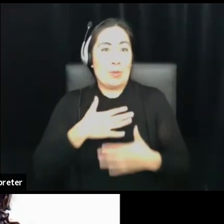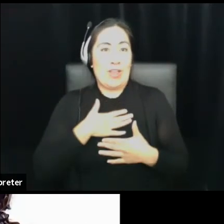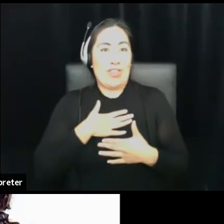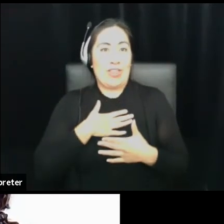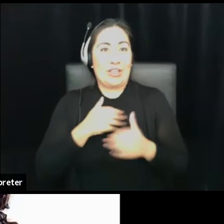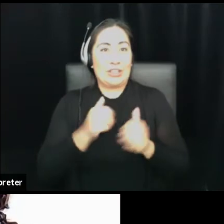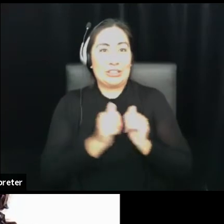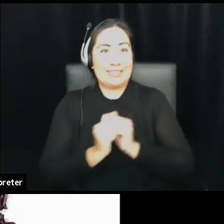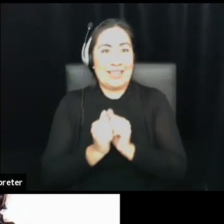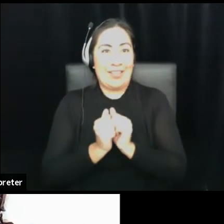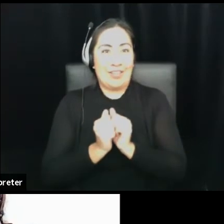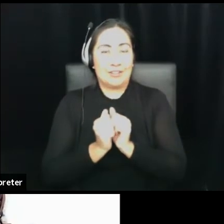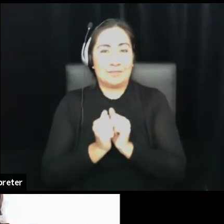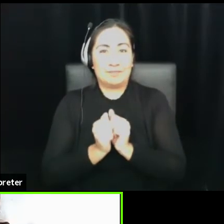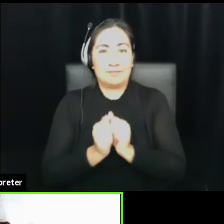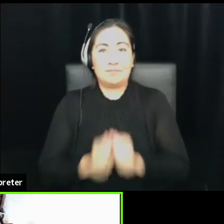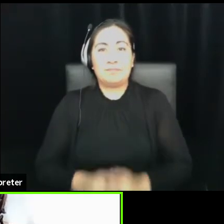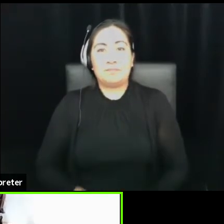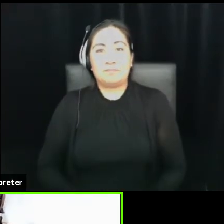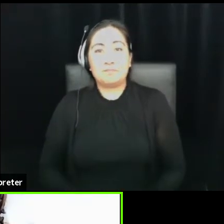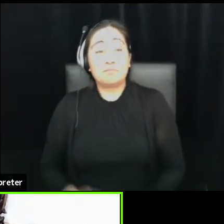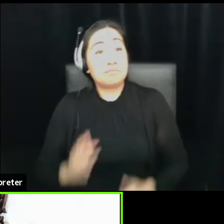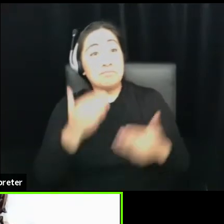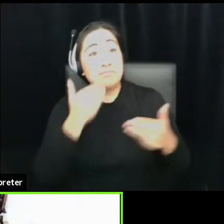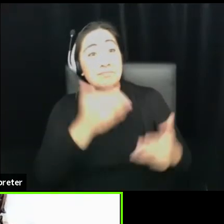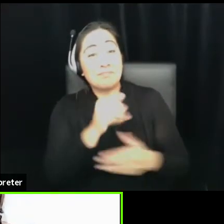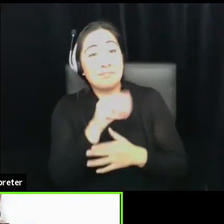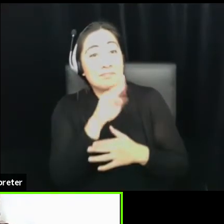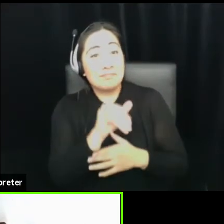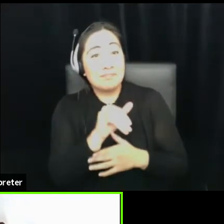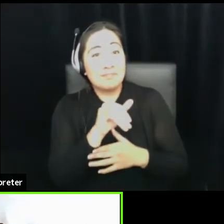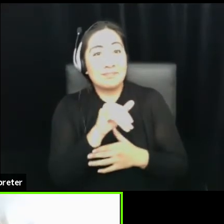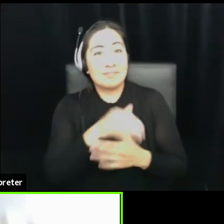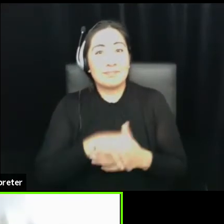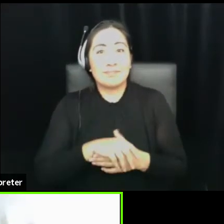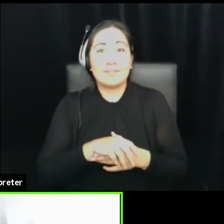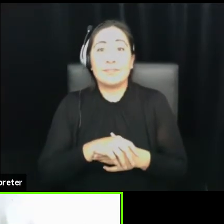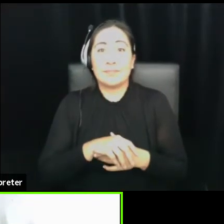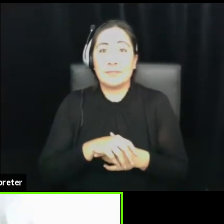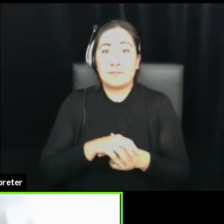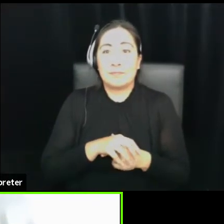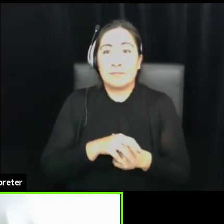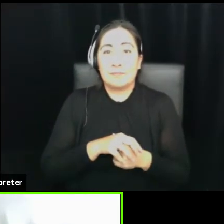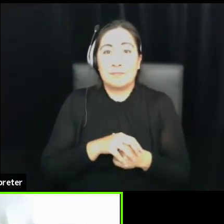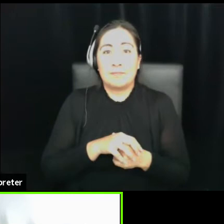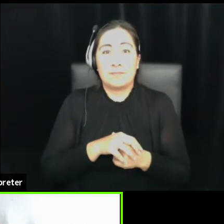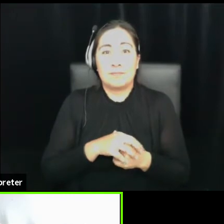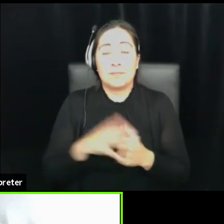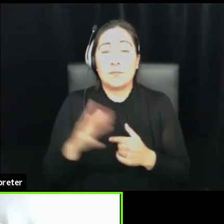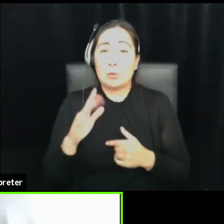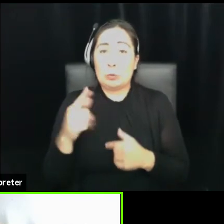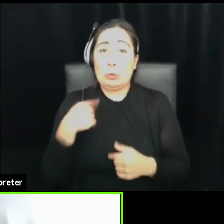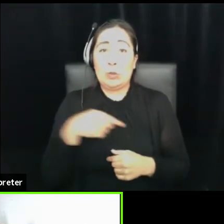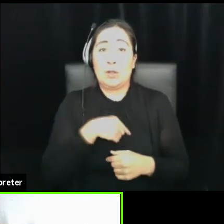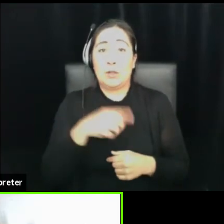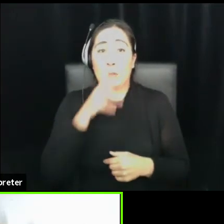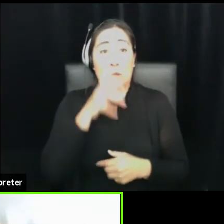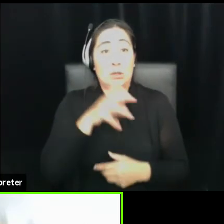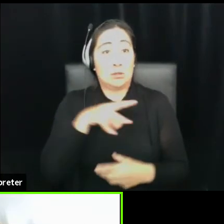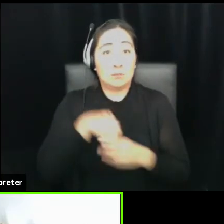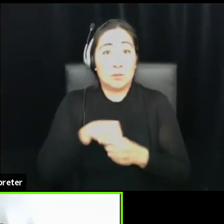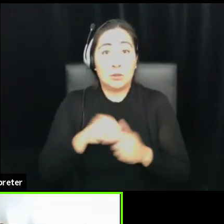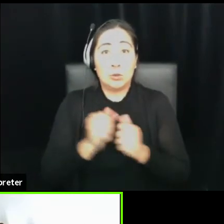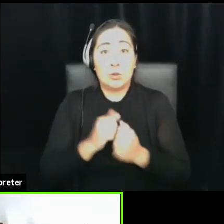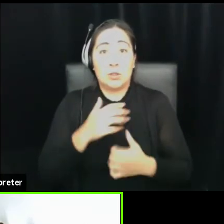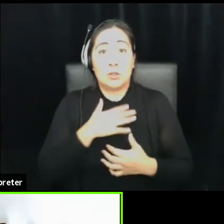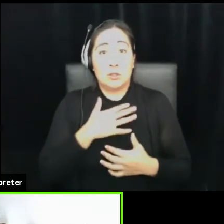together. Thank you, Amy. So a lot comes up for that. We'll engage in a reflective five.